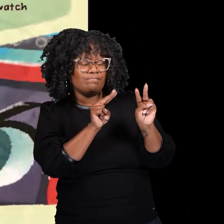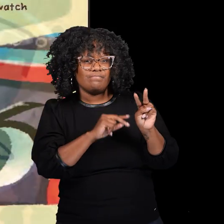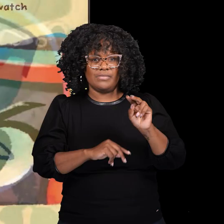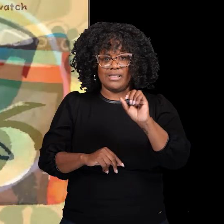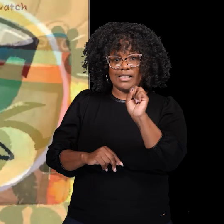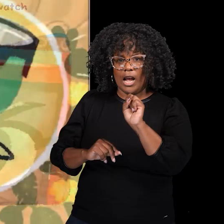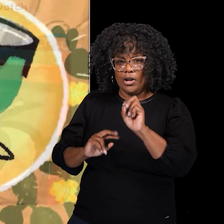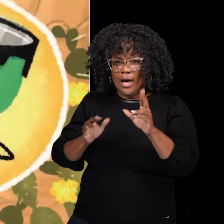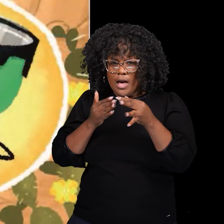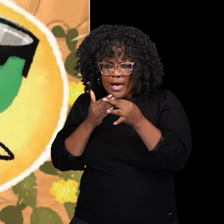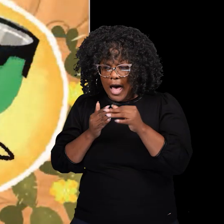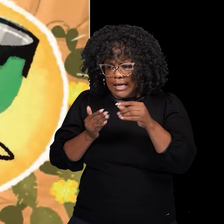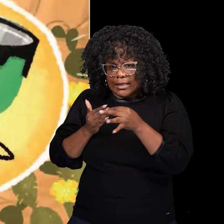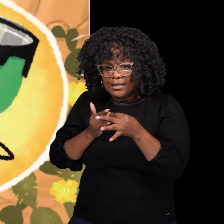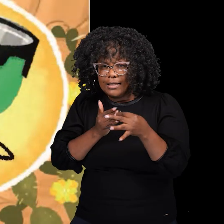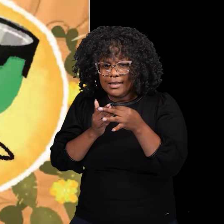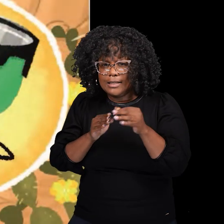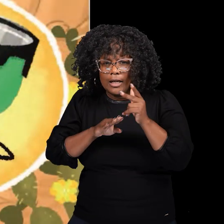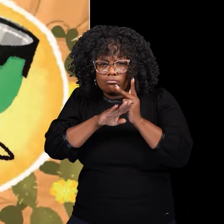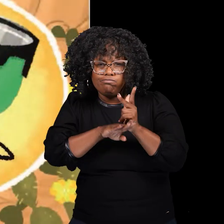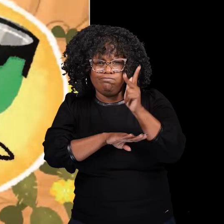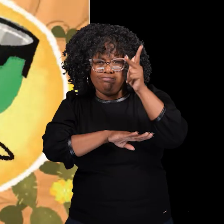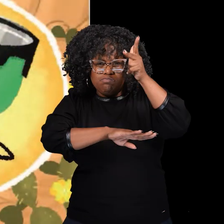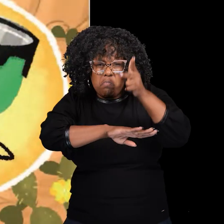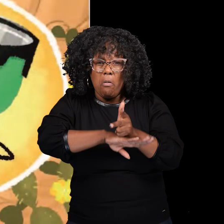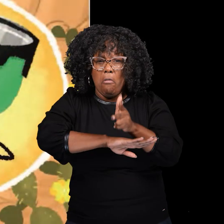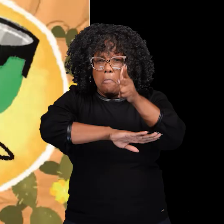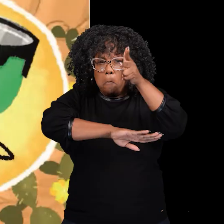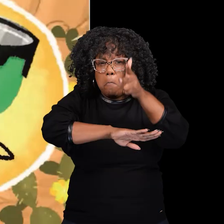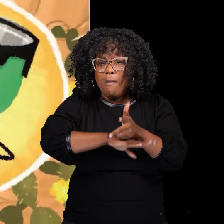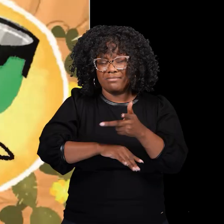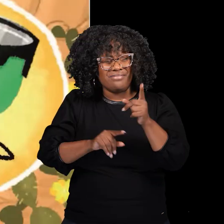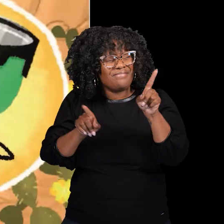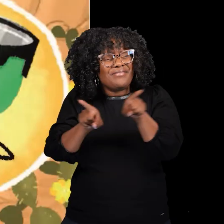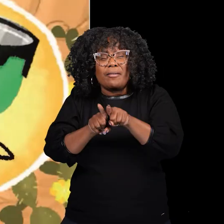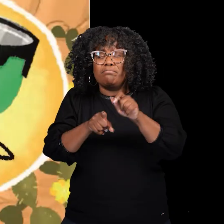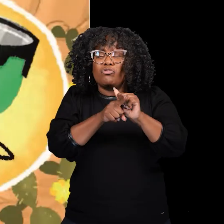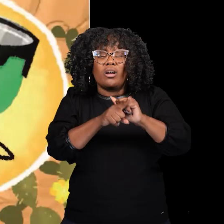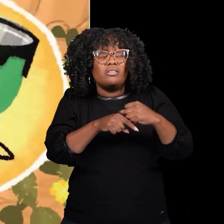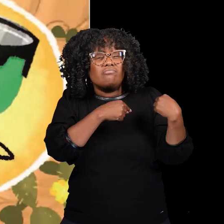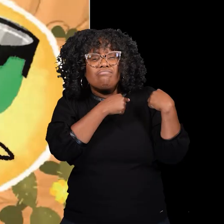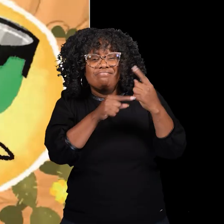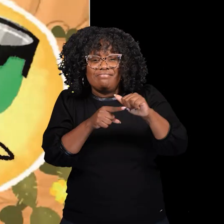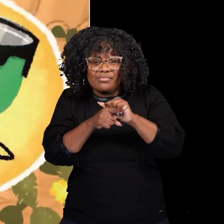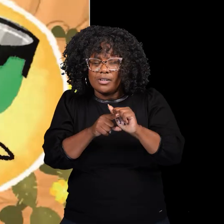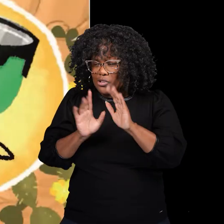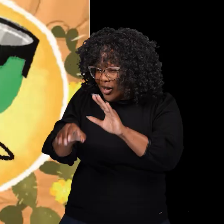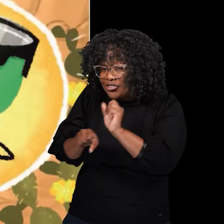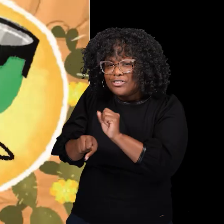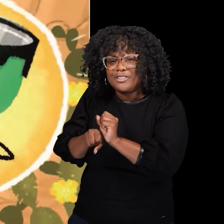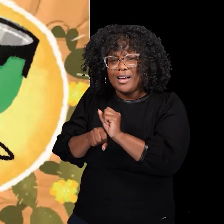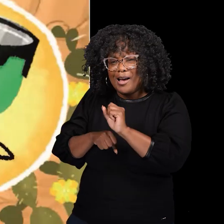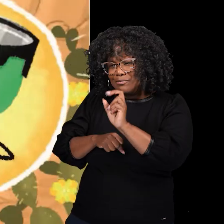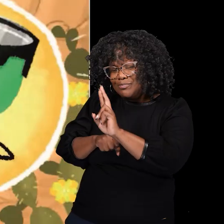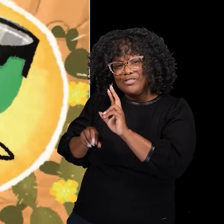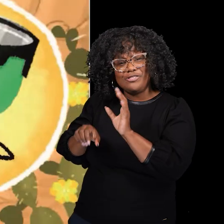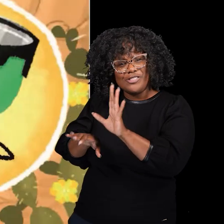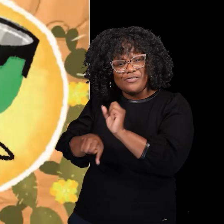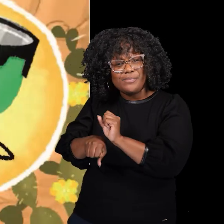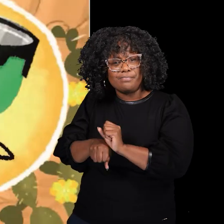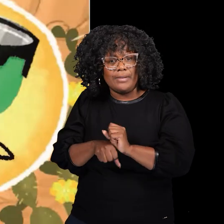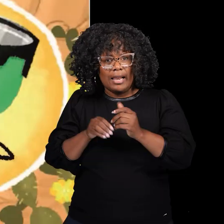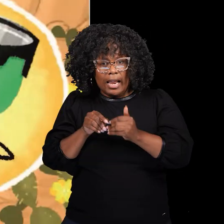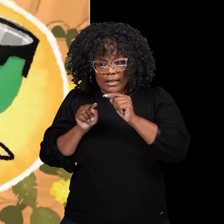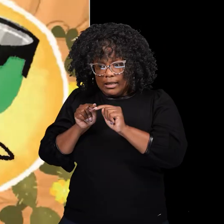ahead. Scout guides Ruby through the ruts and bumps with ease, just like they practiced. Great job,